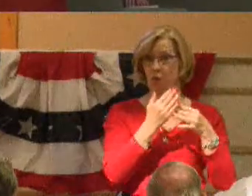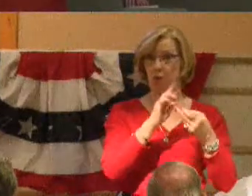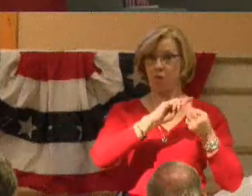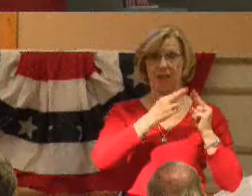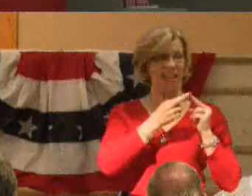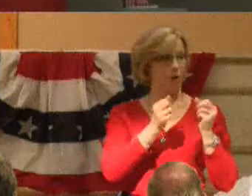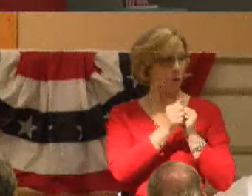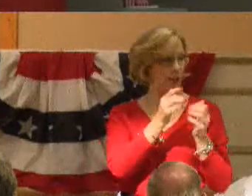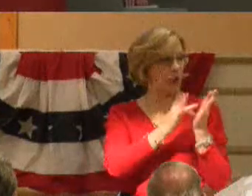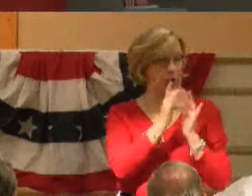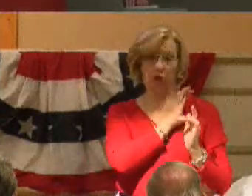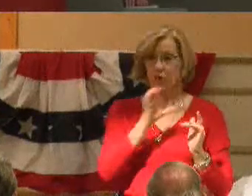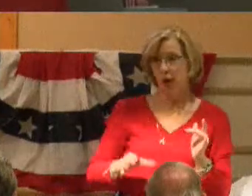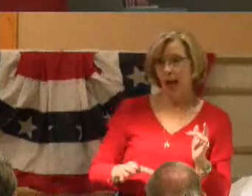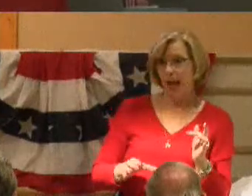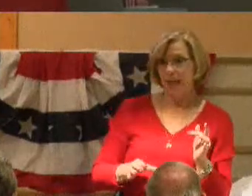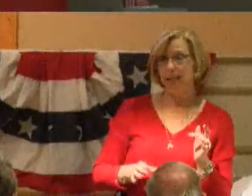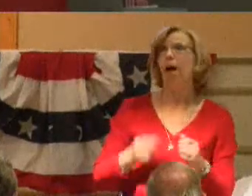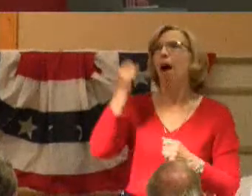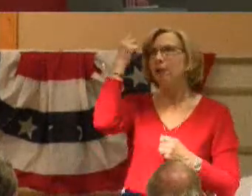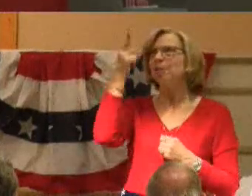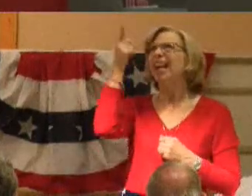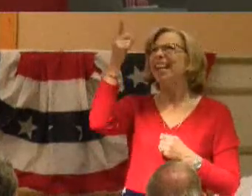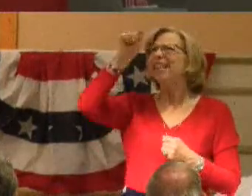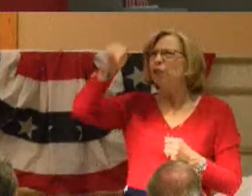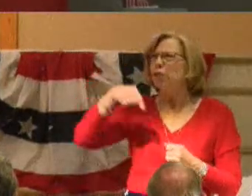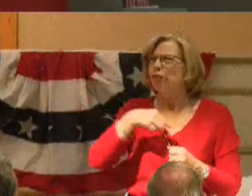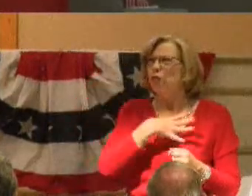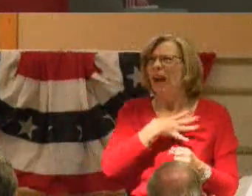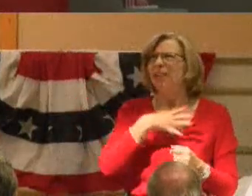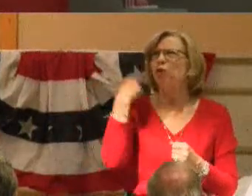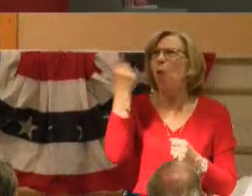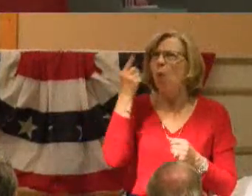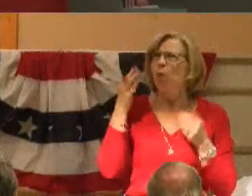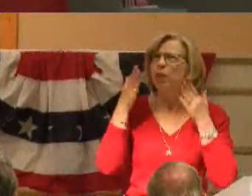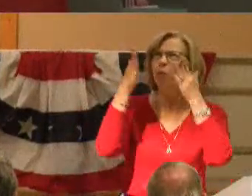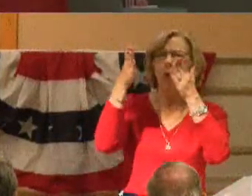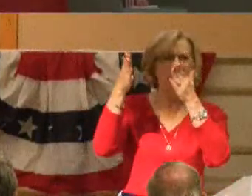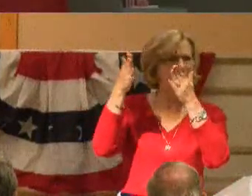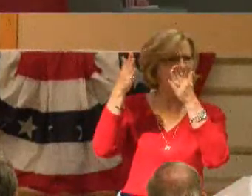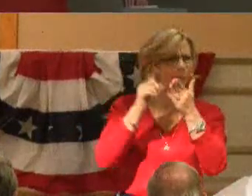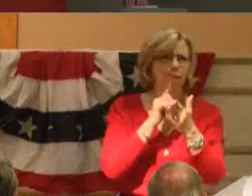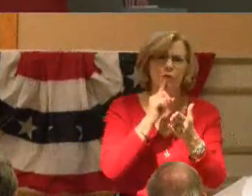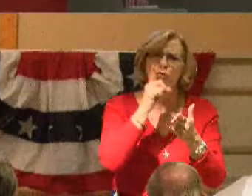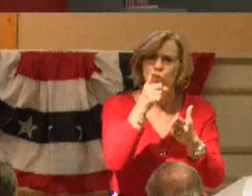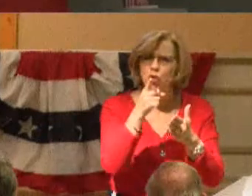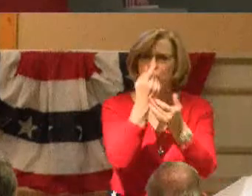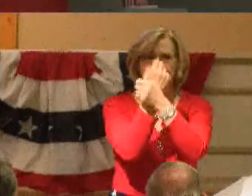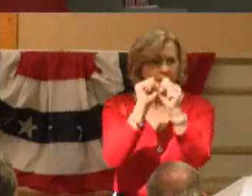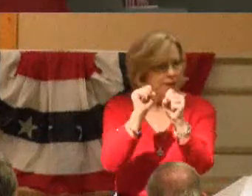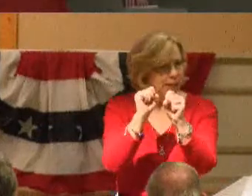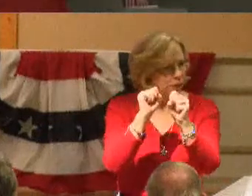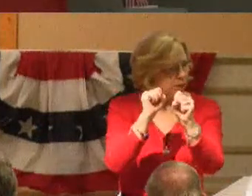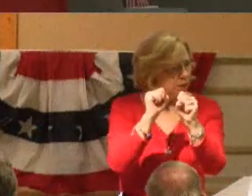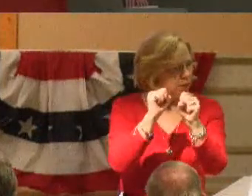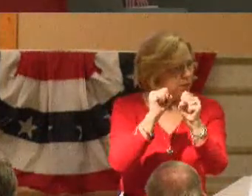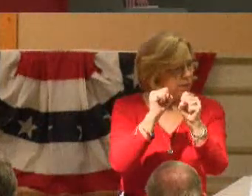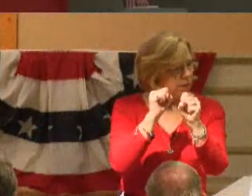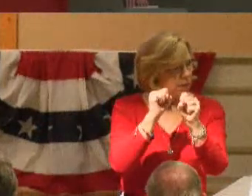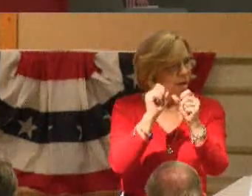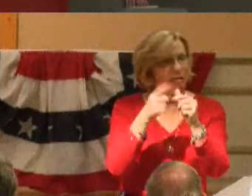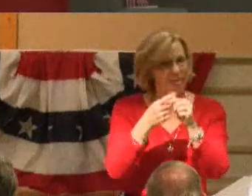Christ. Understanding His grace was the only means for true, genuine salvation. They